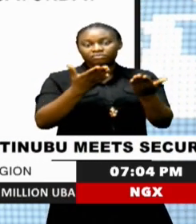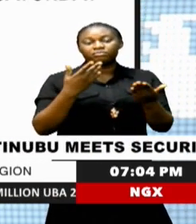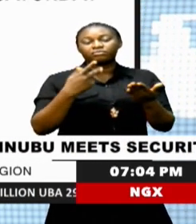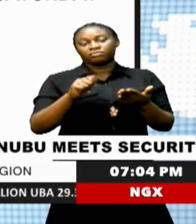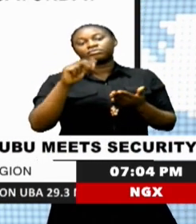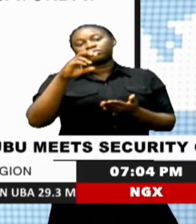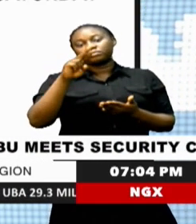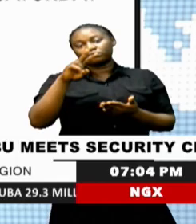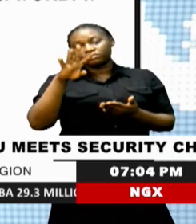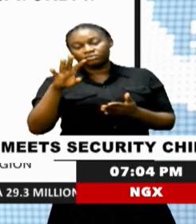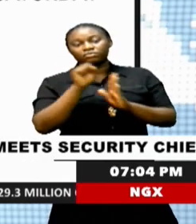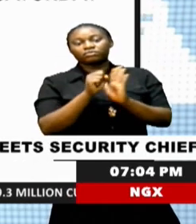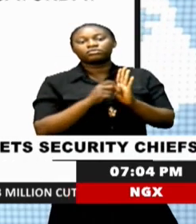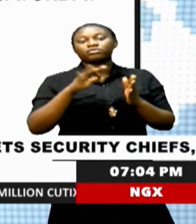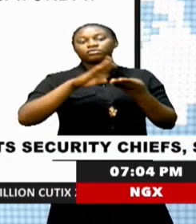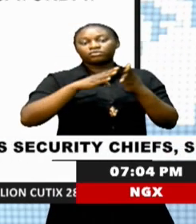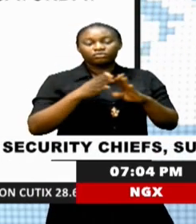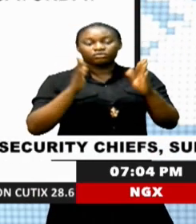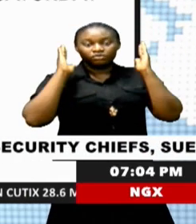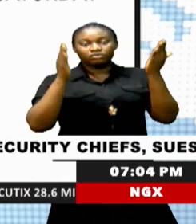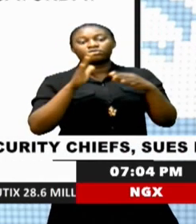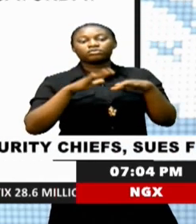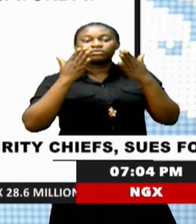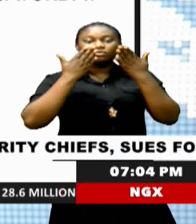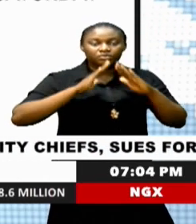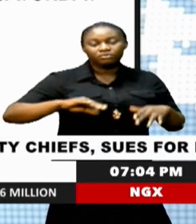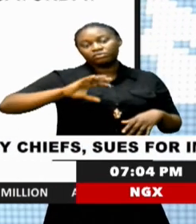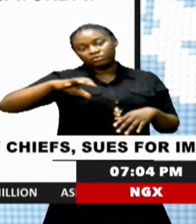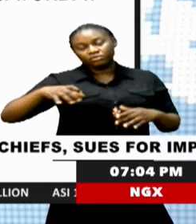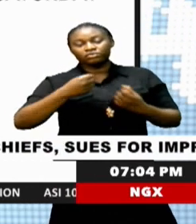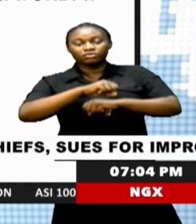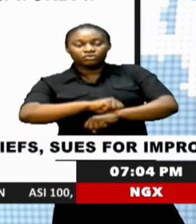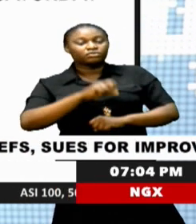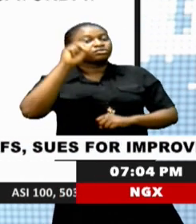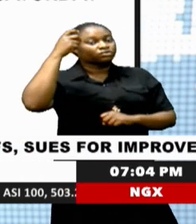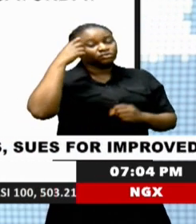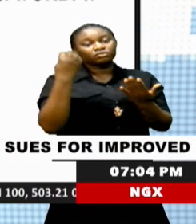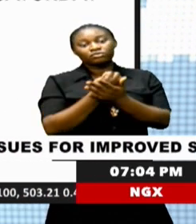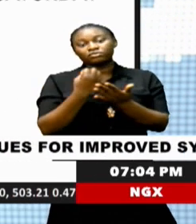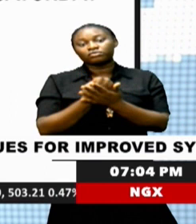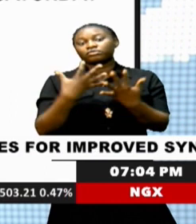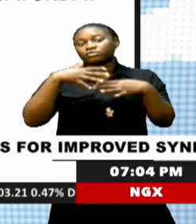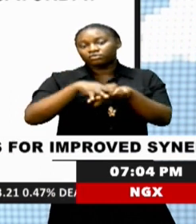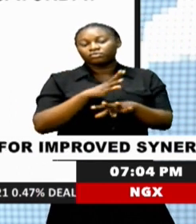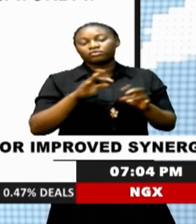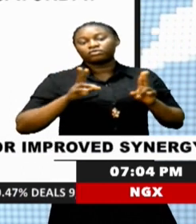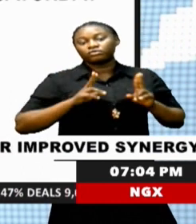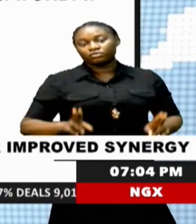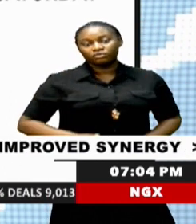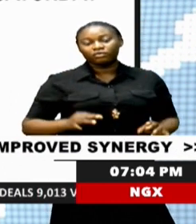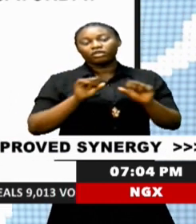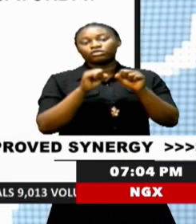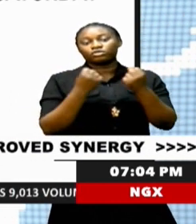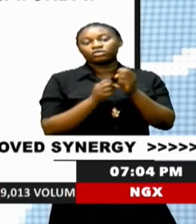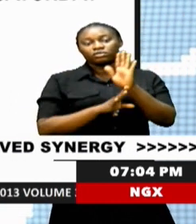of the community, focusing on peace, regional security, governance, economic integration, humanitarian and social